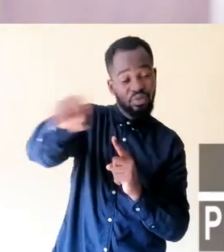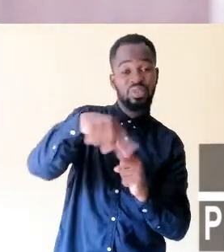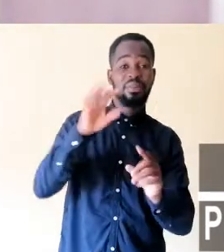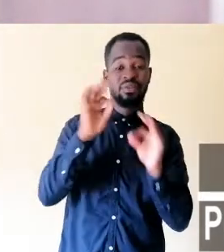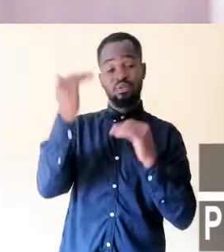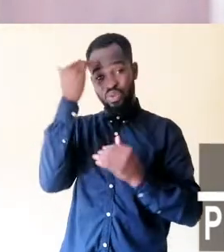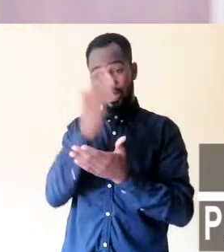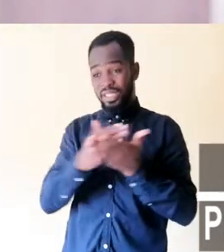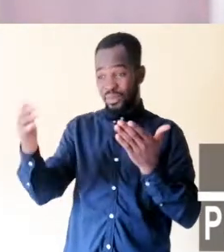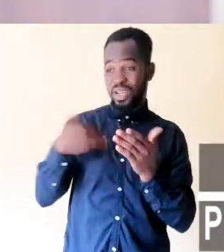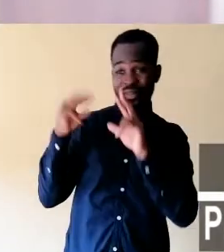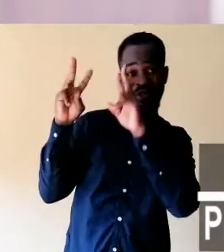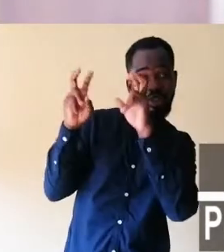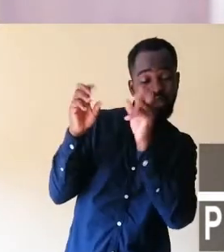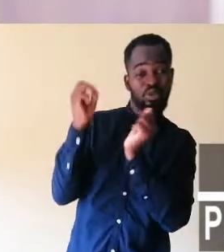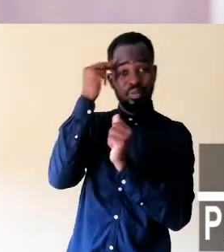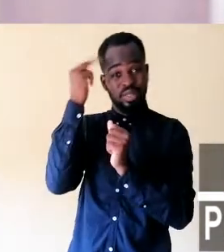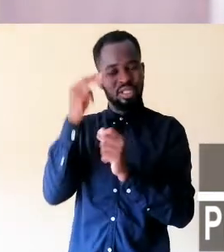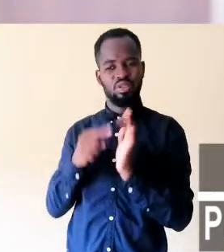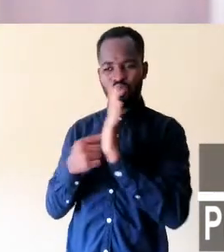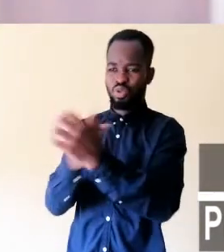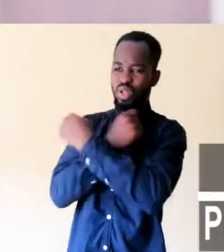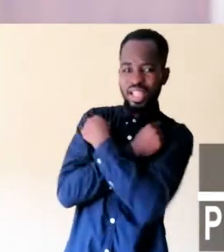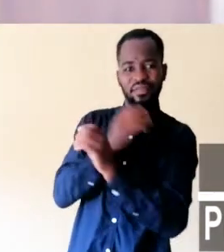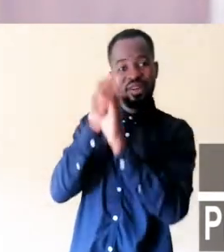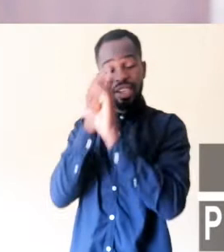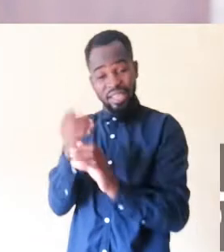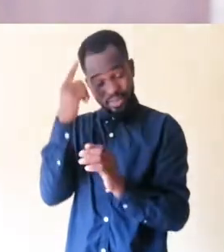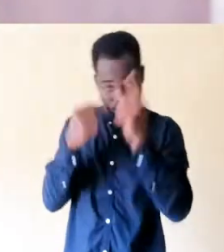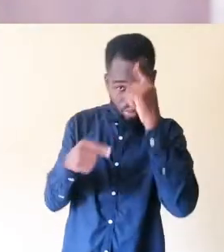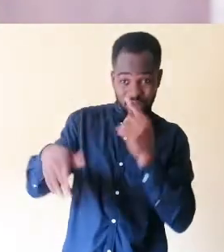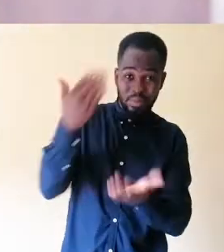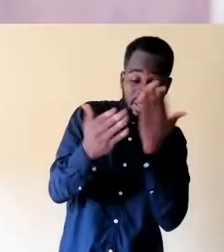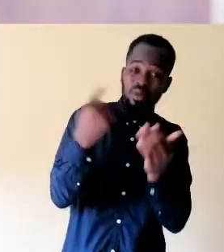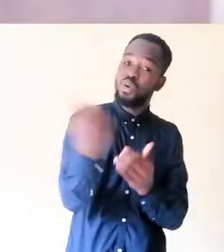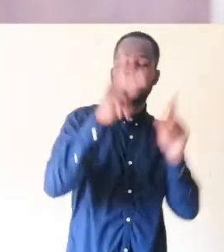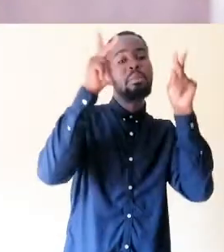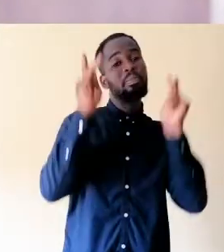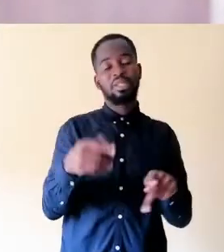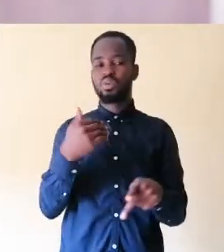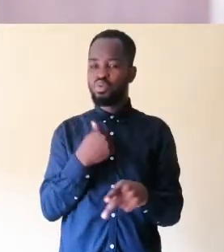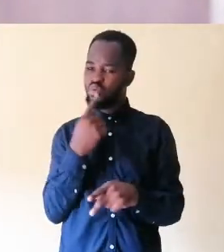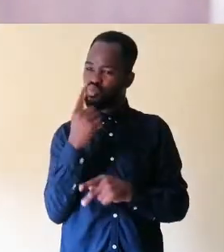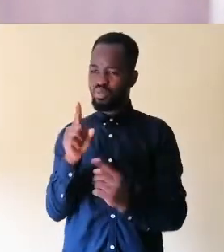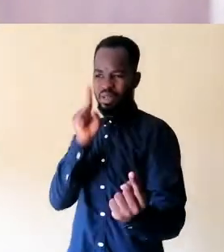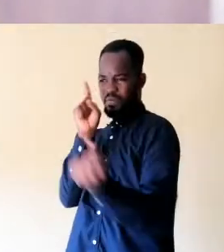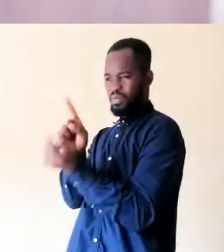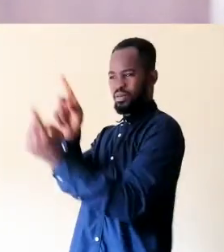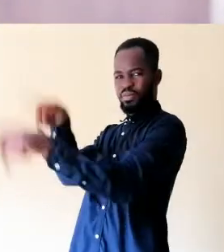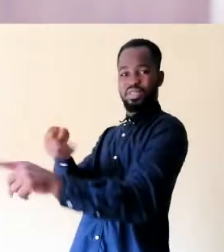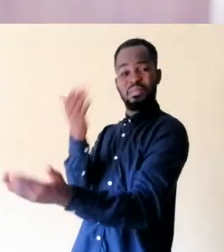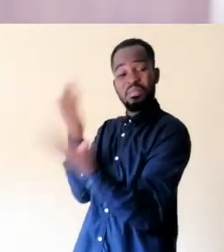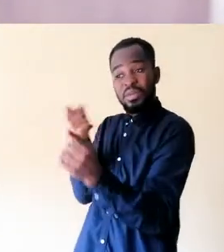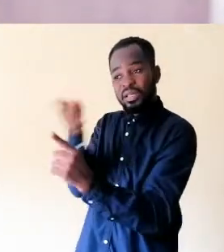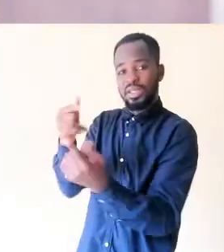know someone who is having issues with their mental health, show them love and care, because you may be the only person who has ever reached